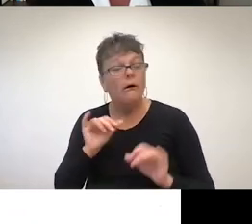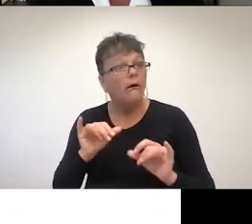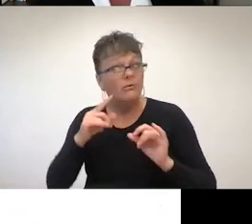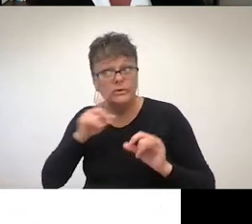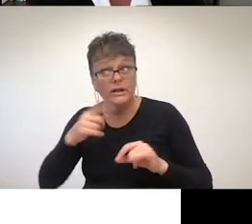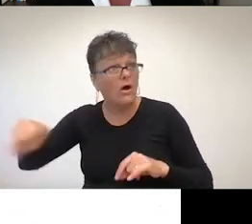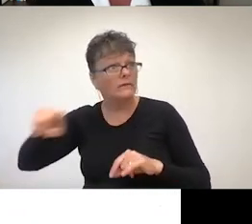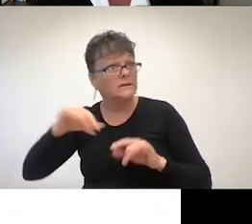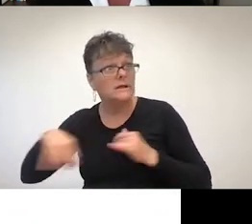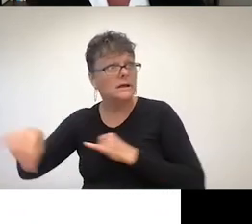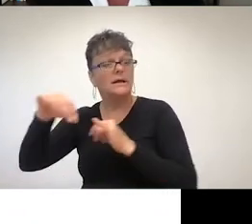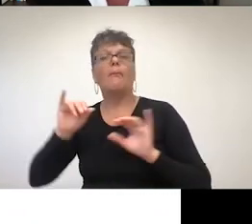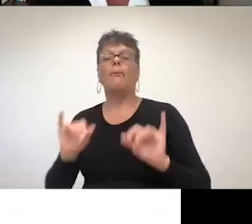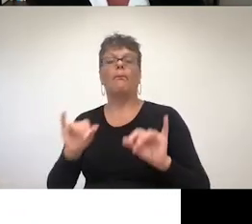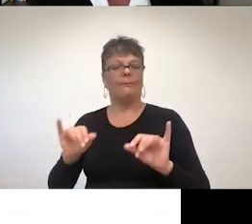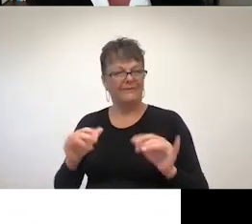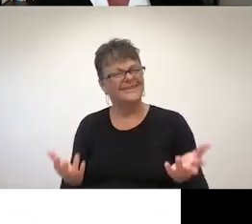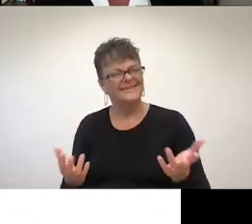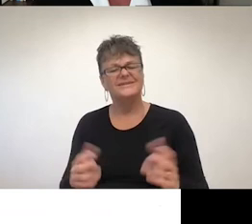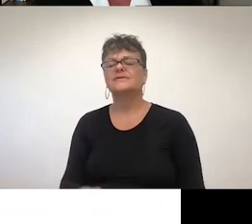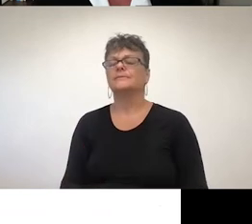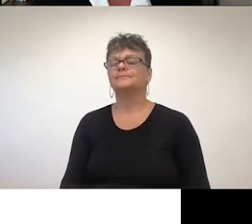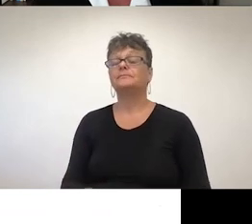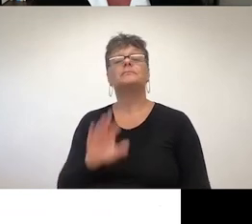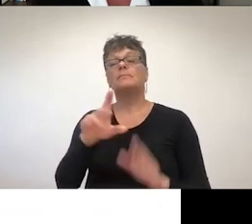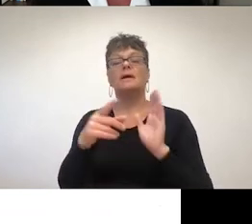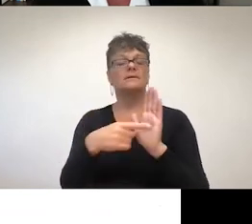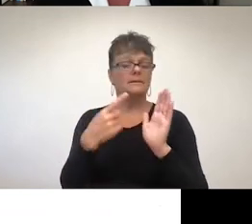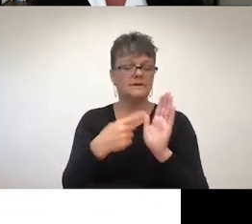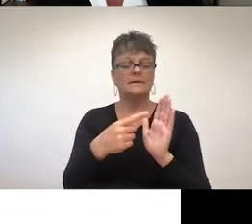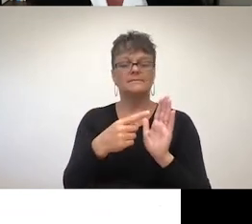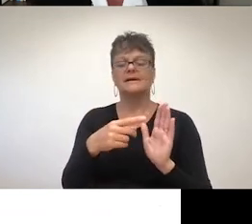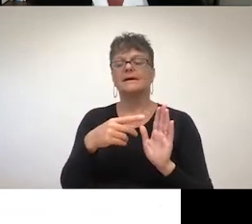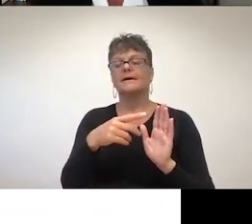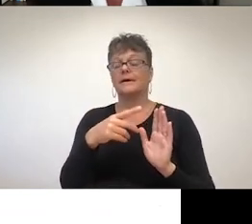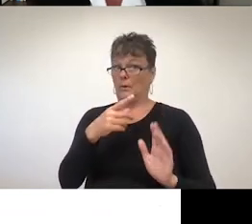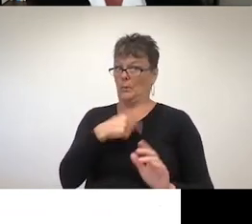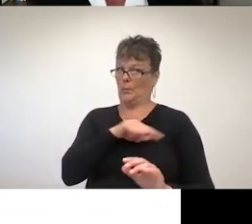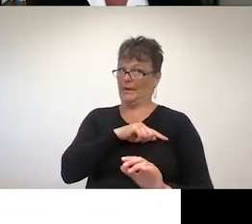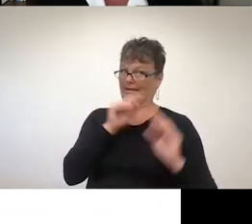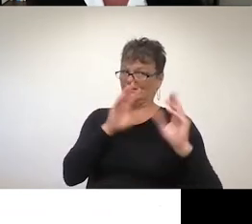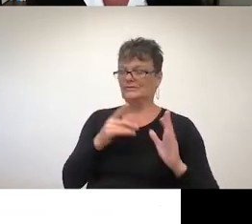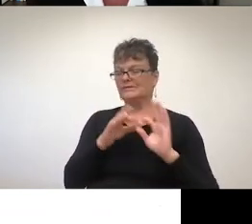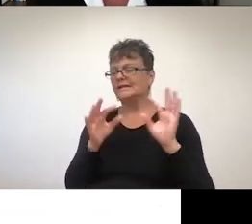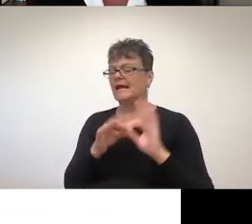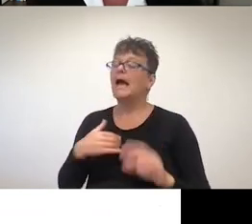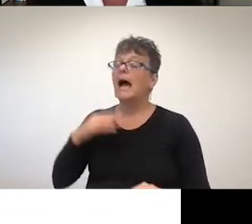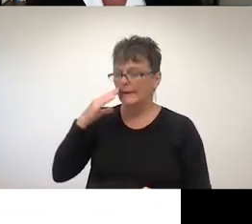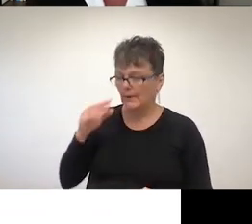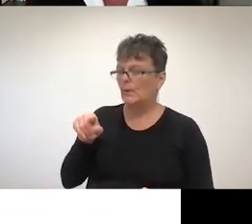students, that sometimes we say things like, I know you did this in high school, but so this is just a